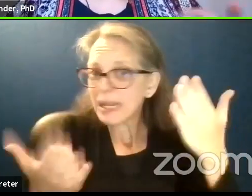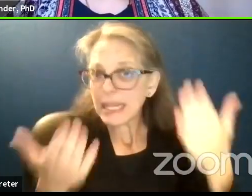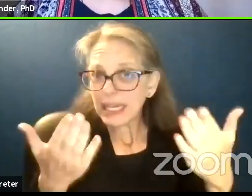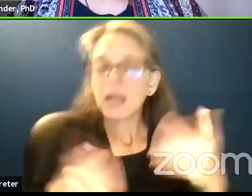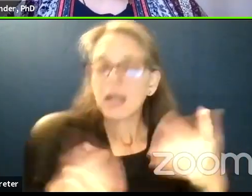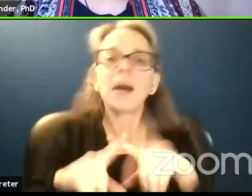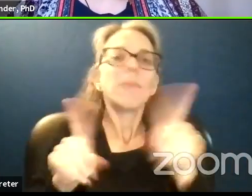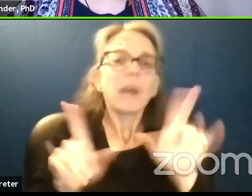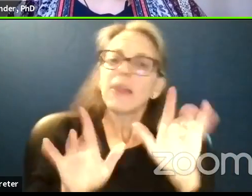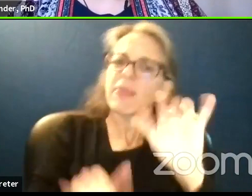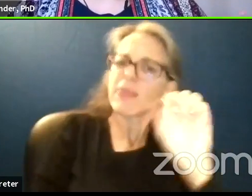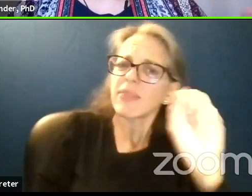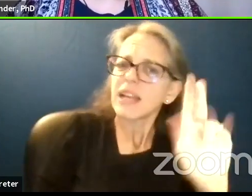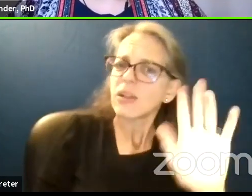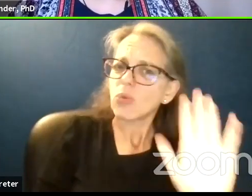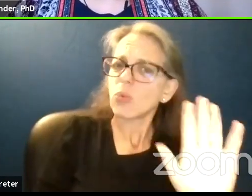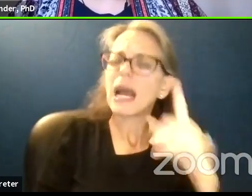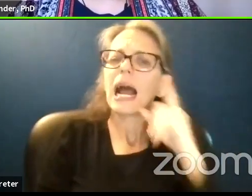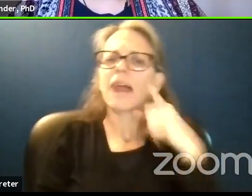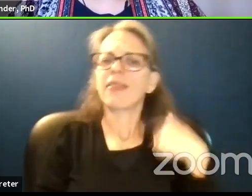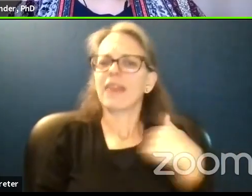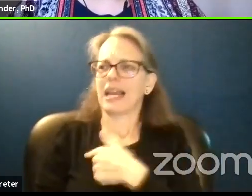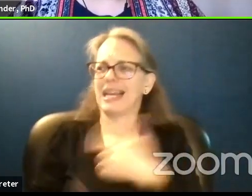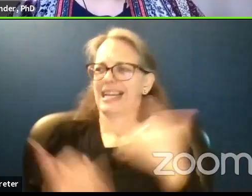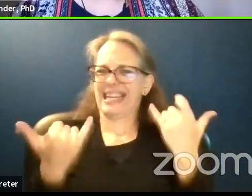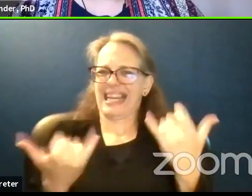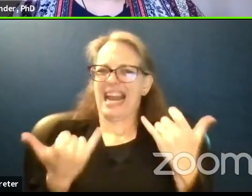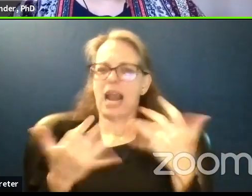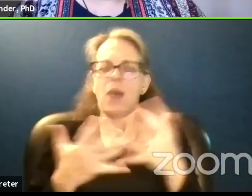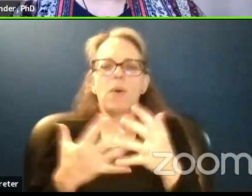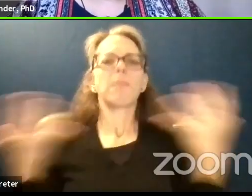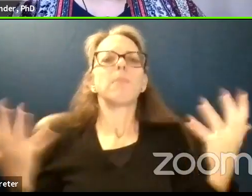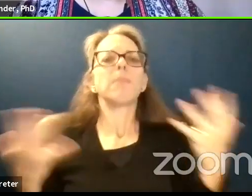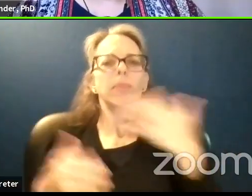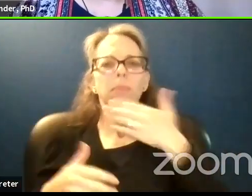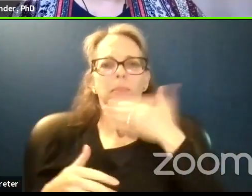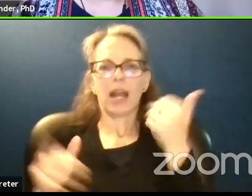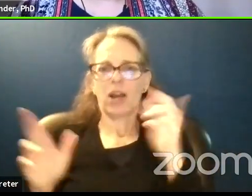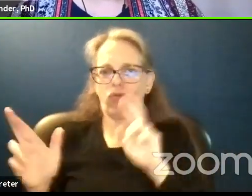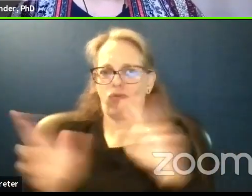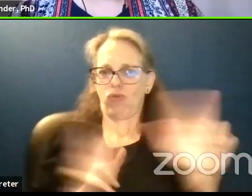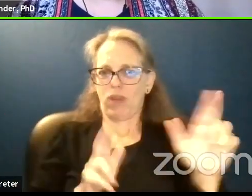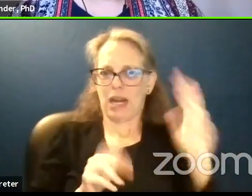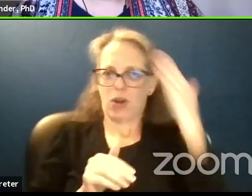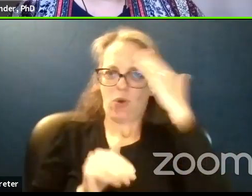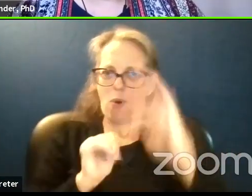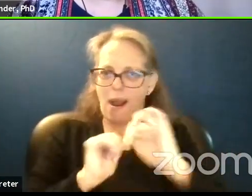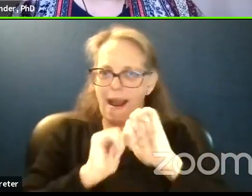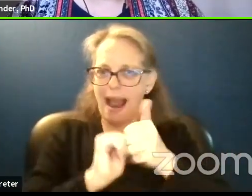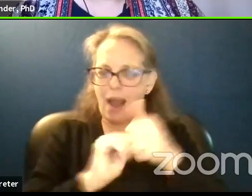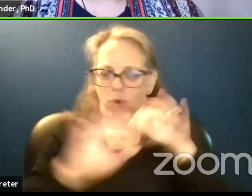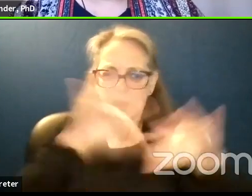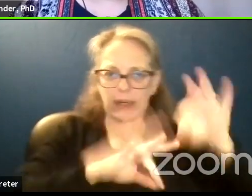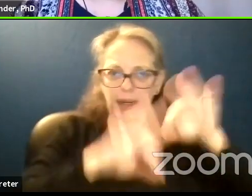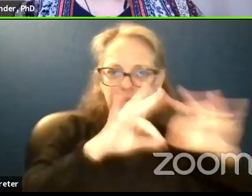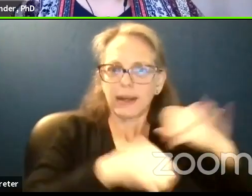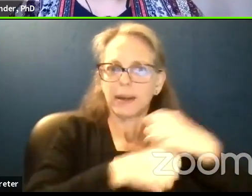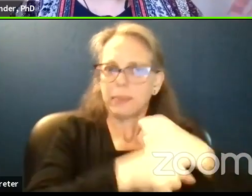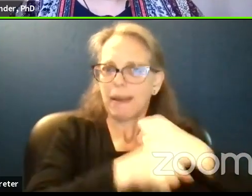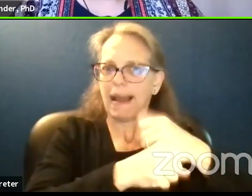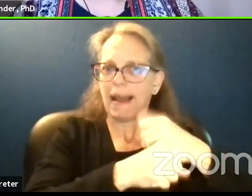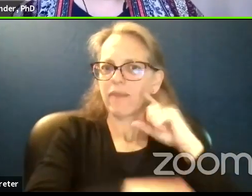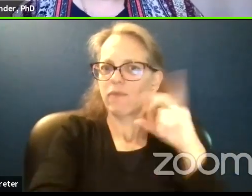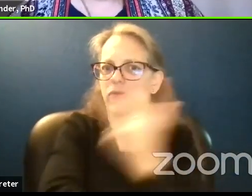But that's okay. I think we are much better prepared to make vaccines. We know how to do it. We know how to make that work. So if that's the